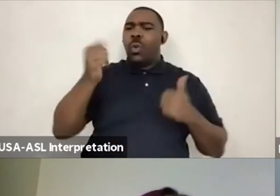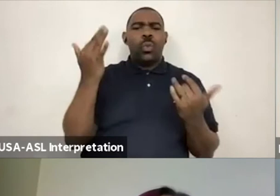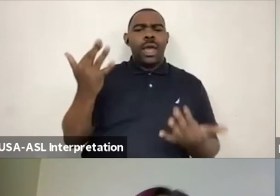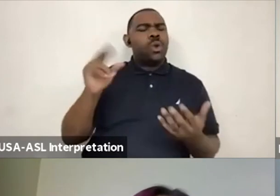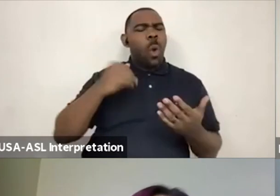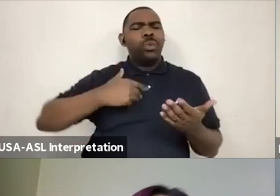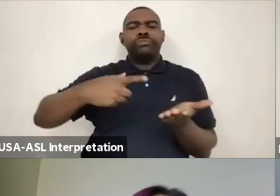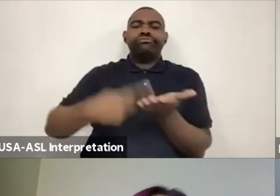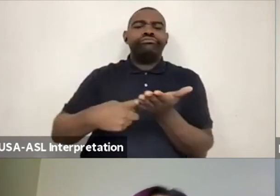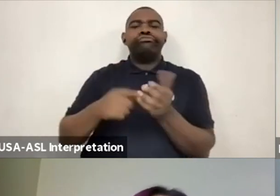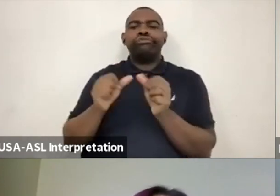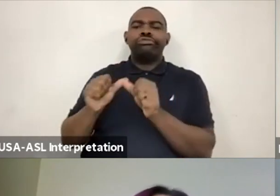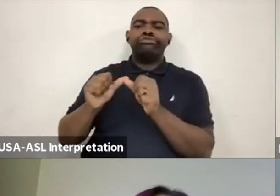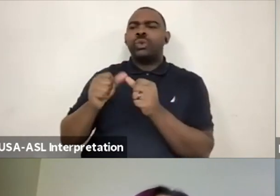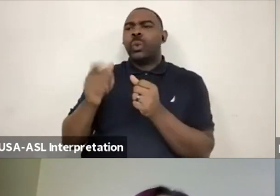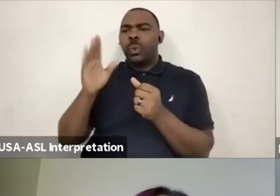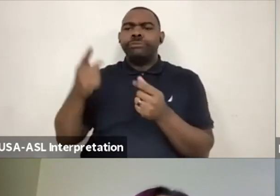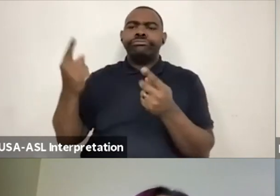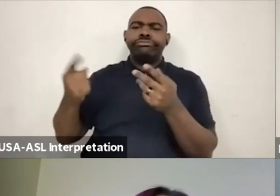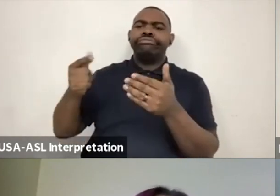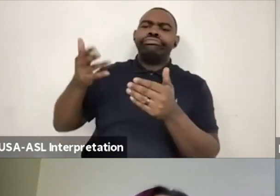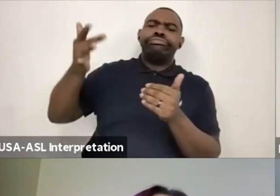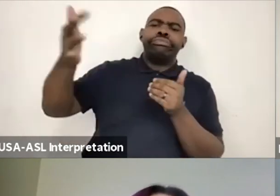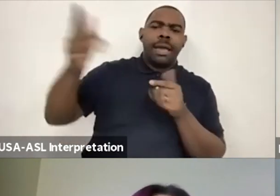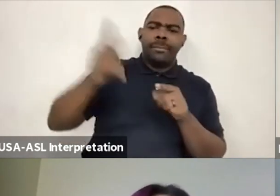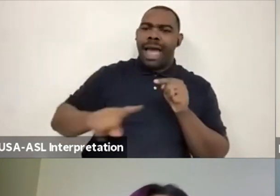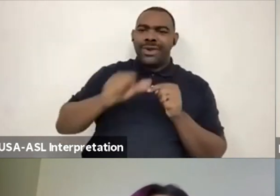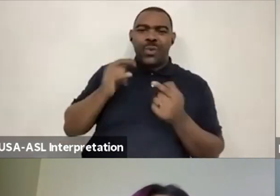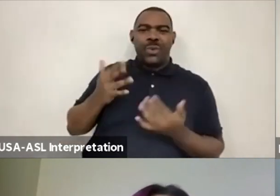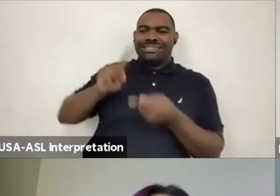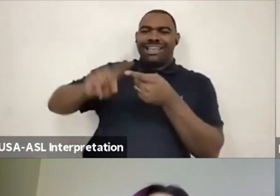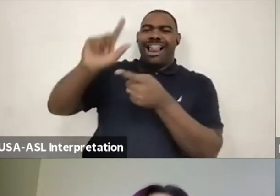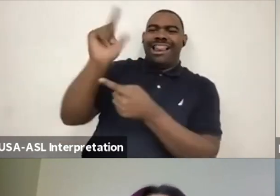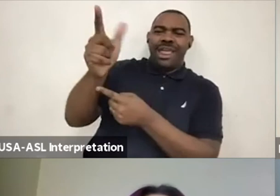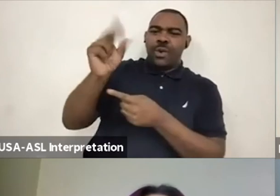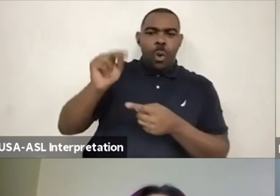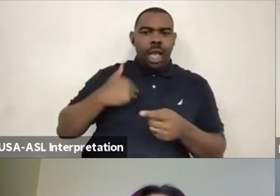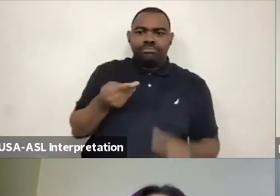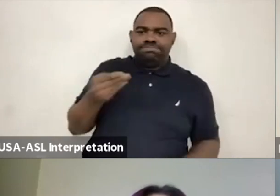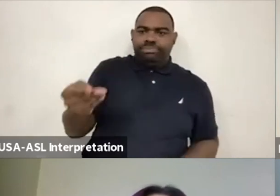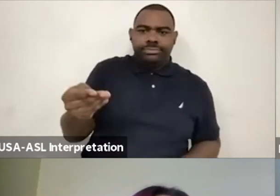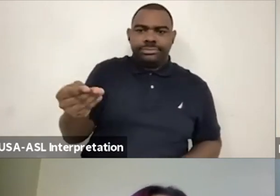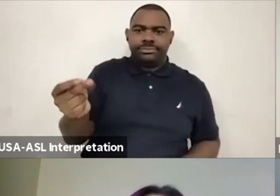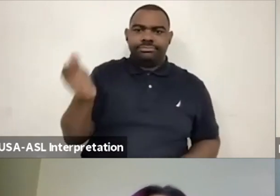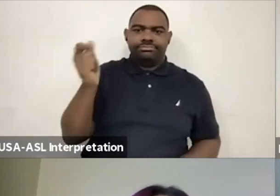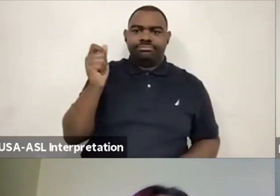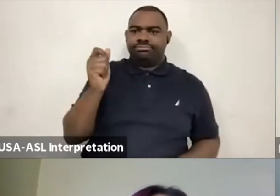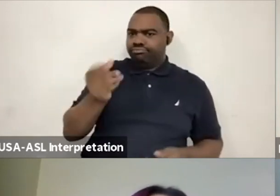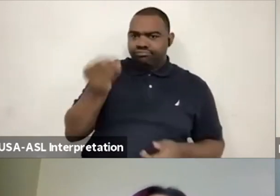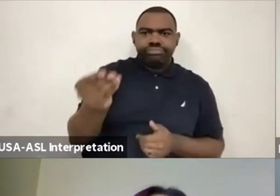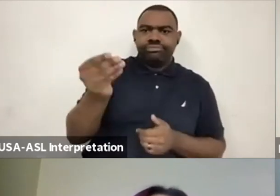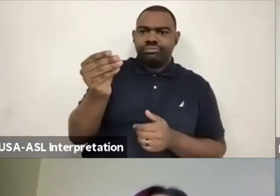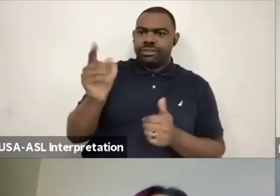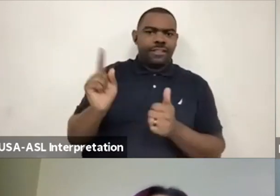this continuum that they're on, and it's sort of something we think about doing at the end of treatment. I do it right from day